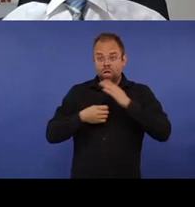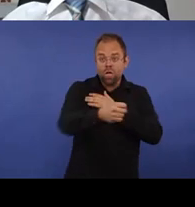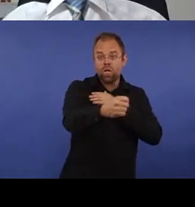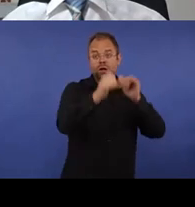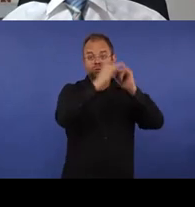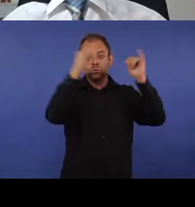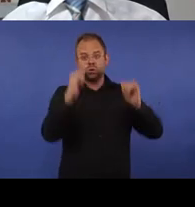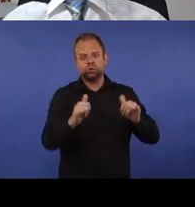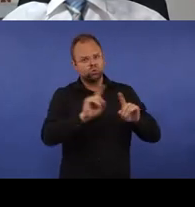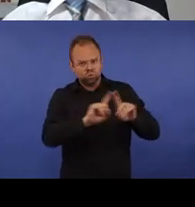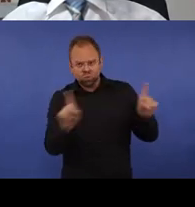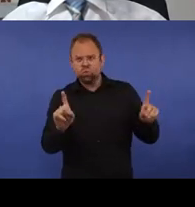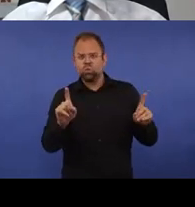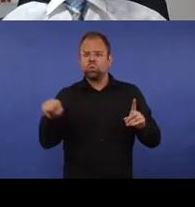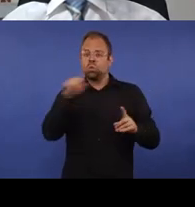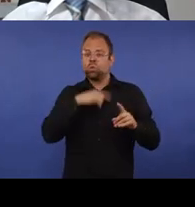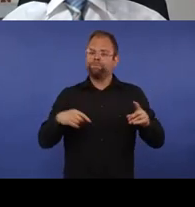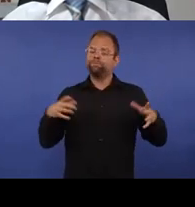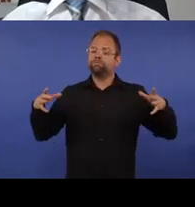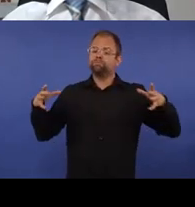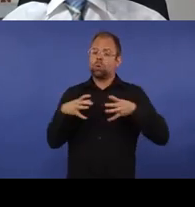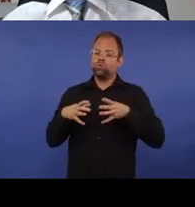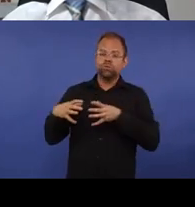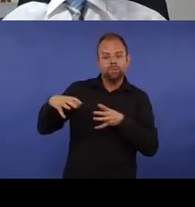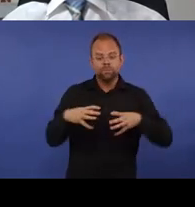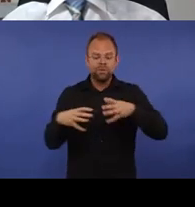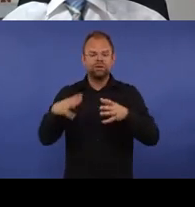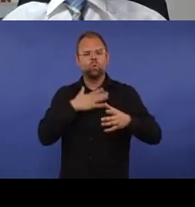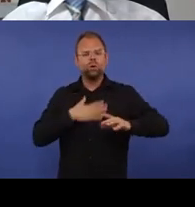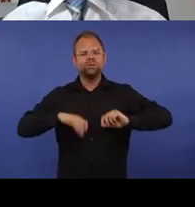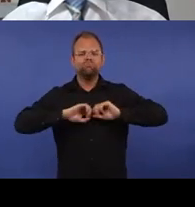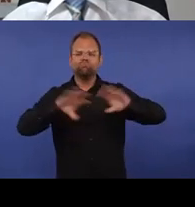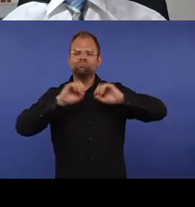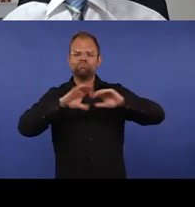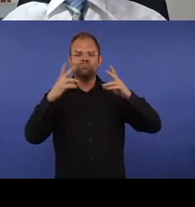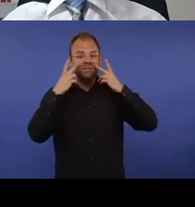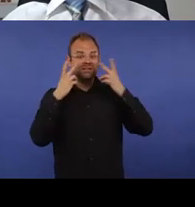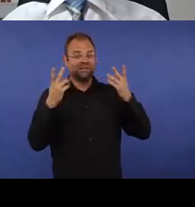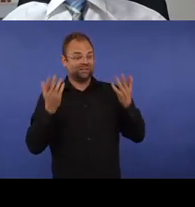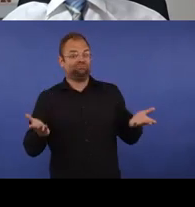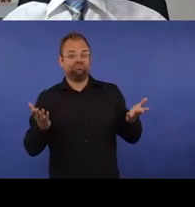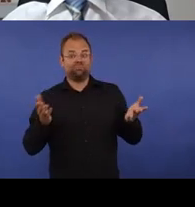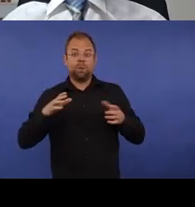exercise of all their civil, political, social, and economic rights.